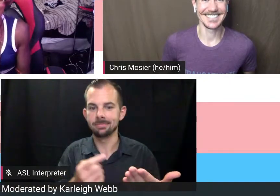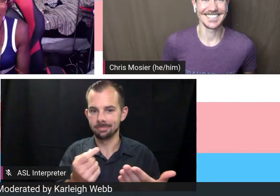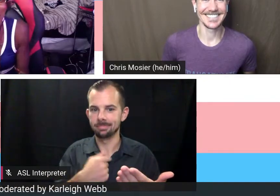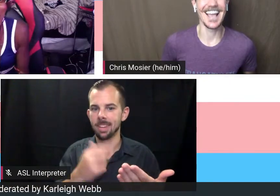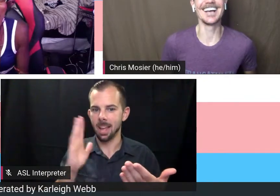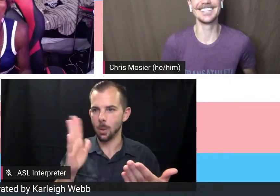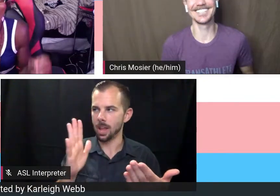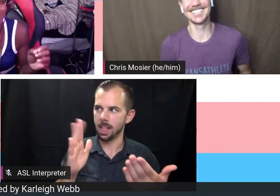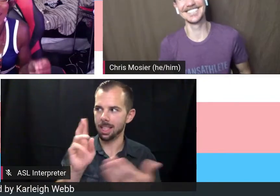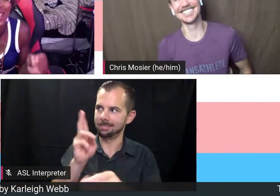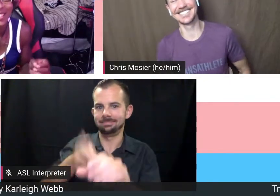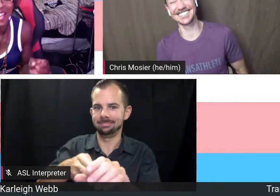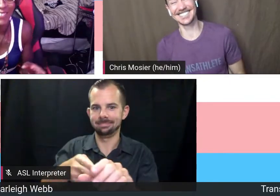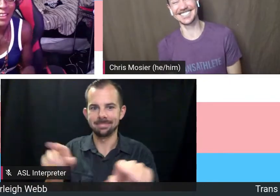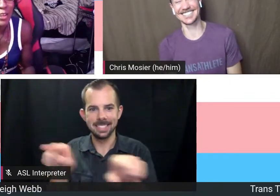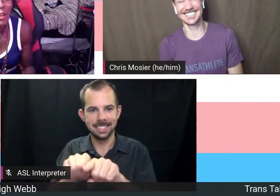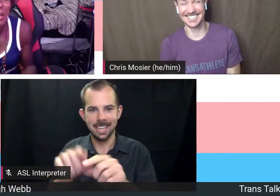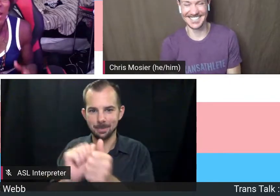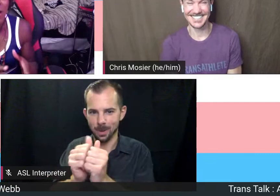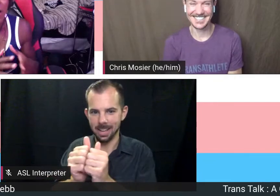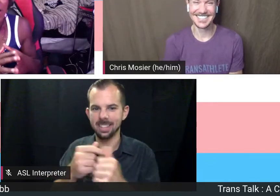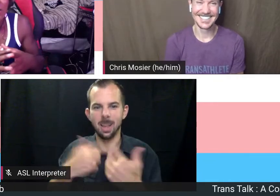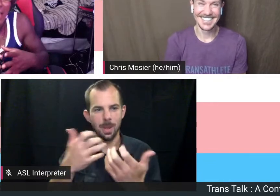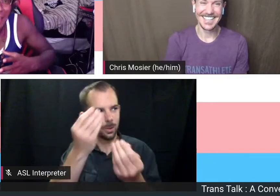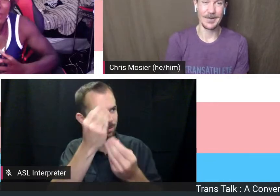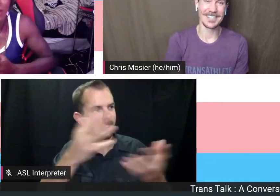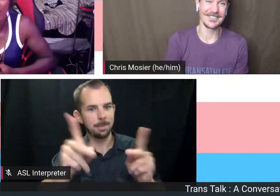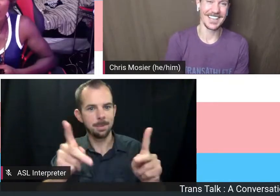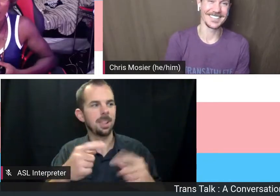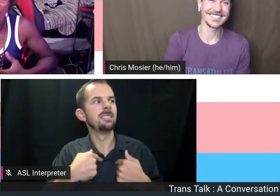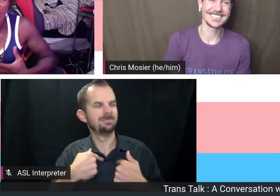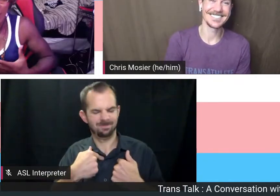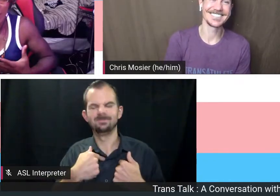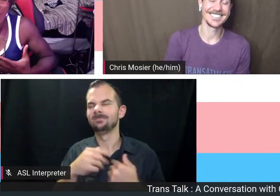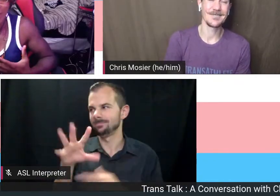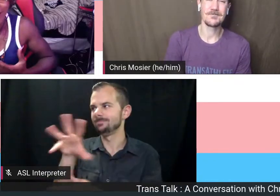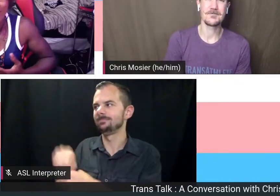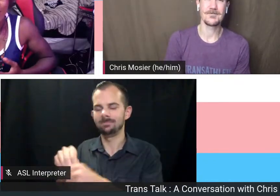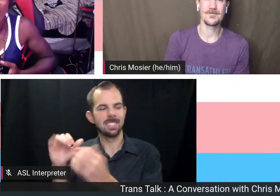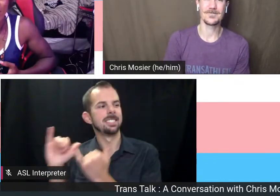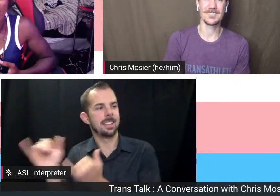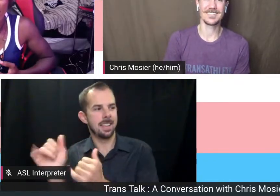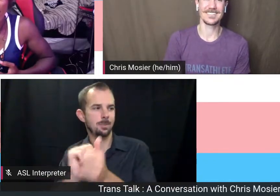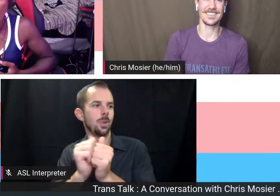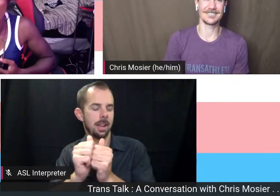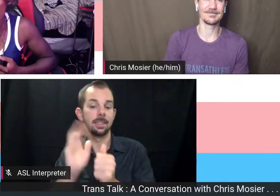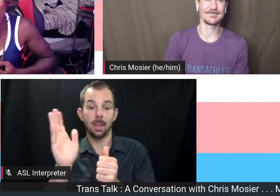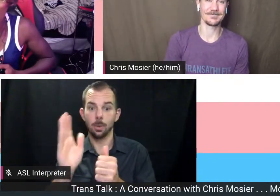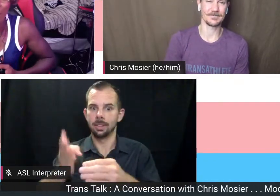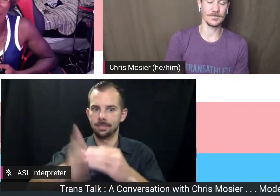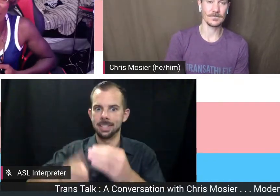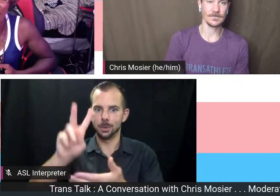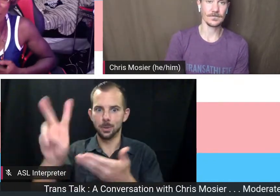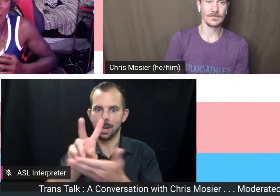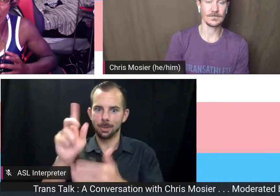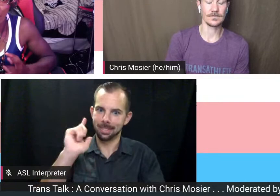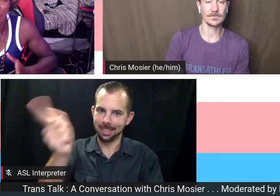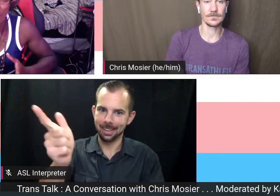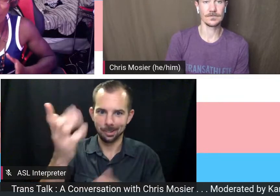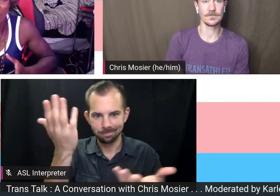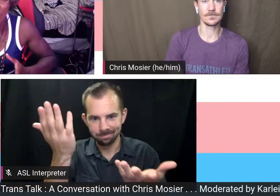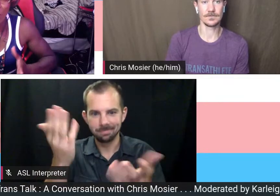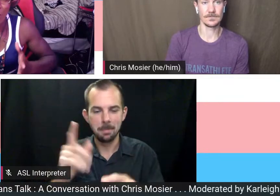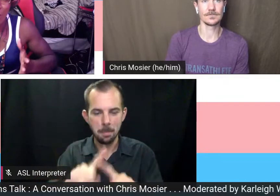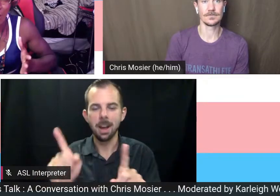2 hours behind him, but I was in the same race. To end would it up, love that. I Yeah. want to give you the mic for a couple